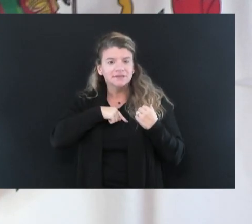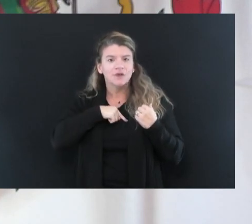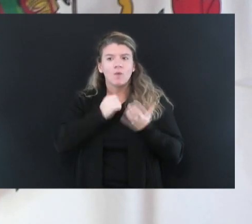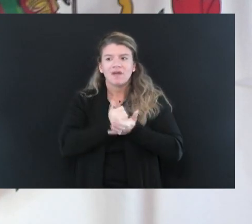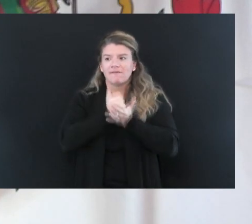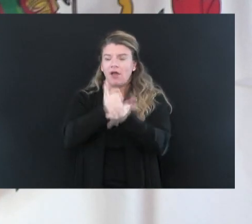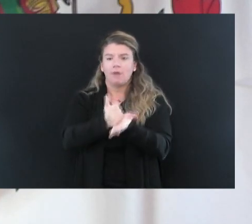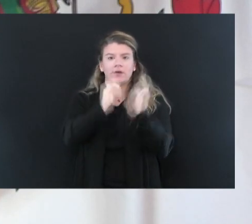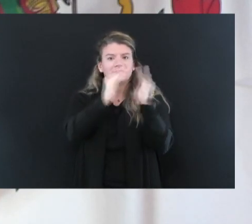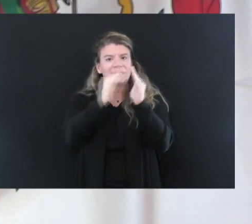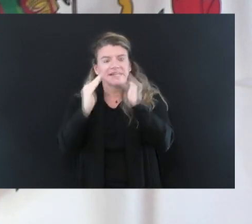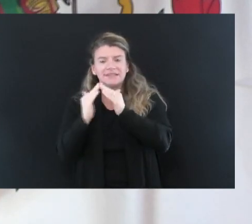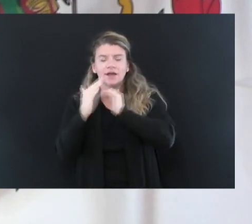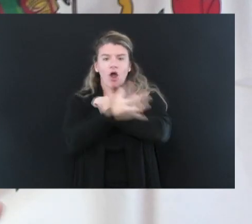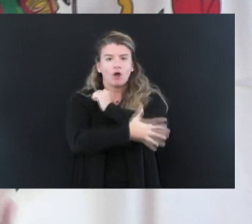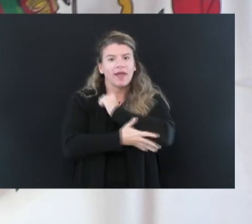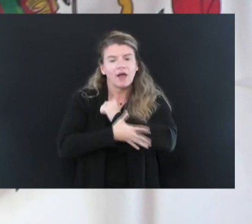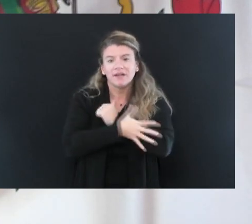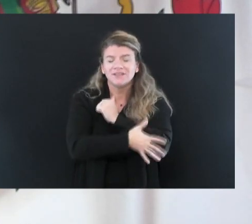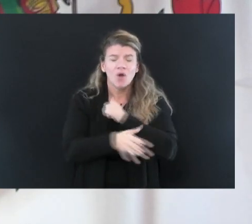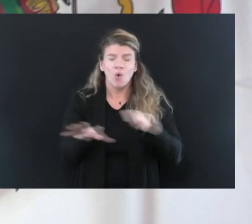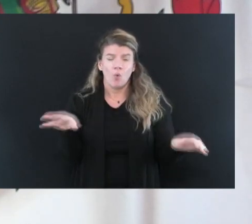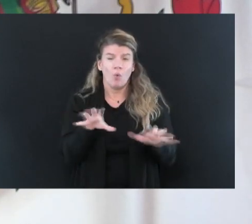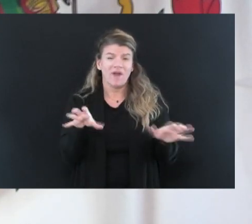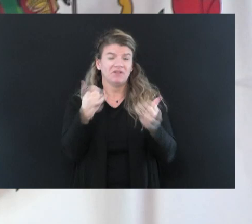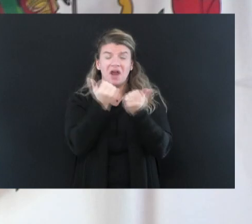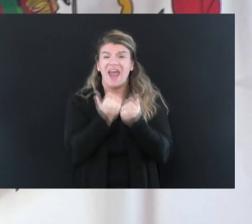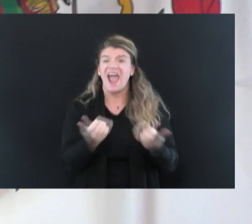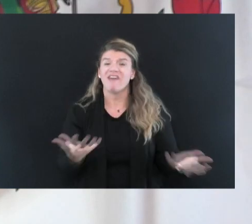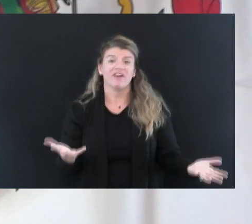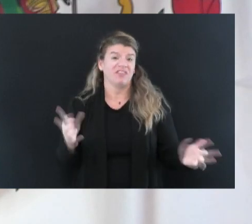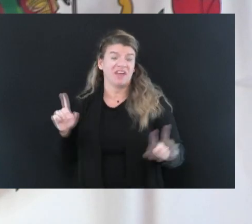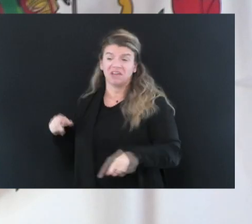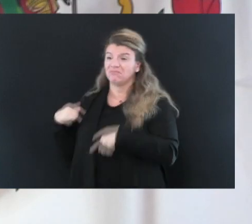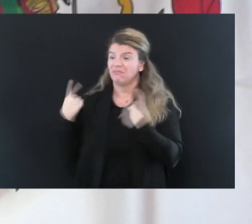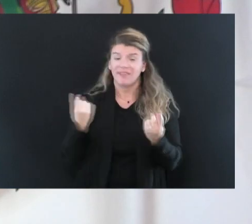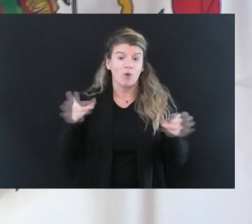our counties. We have done everything in the world that we could do for our